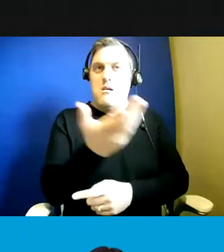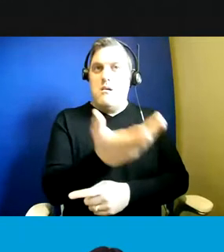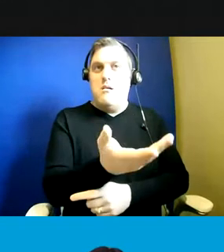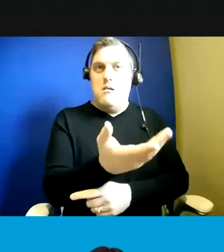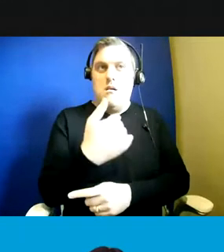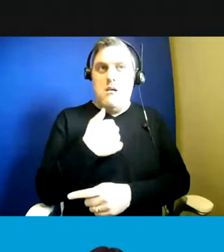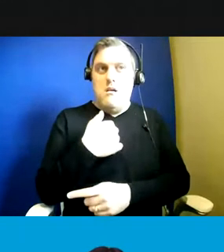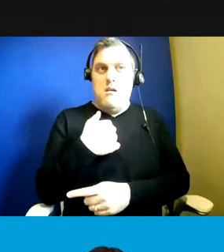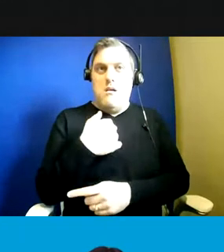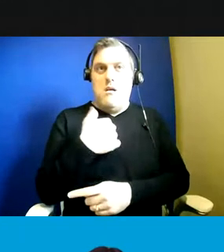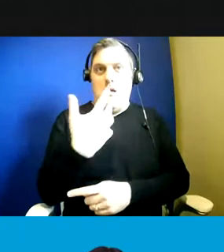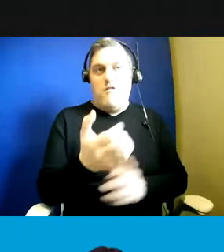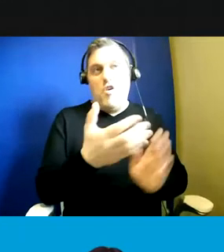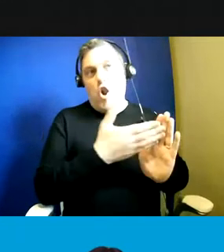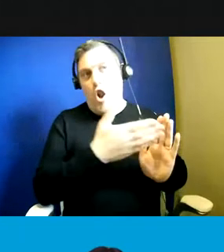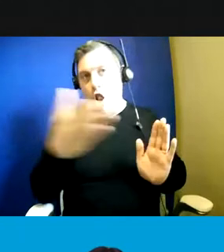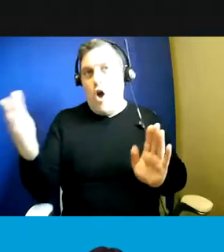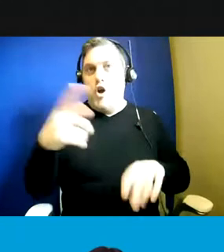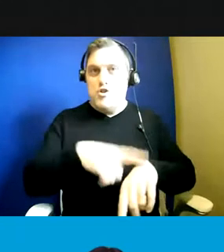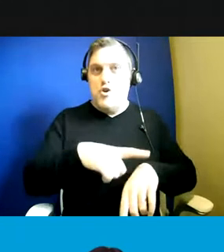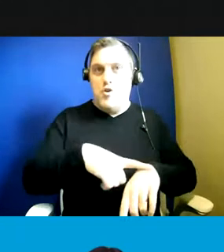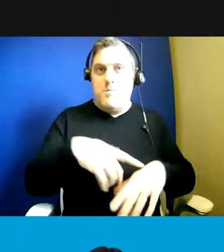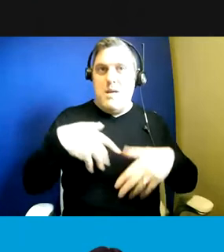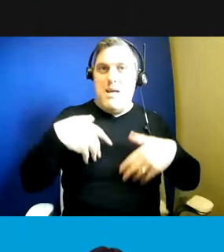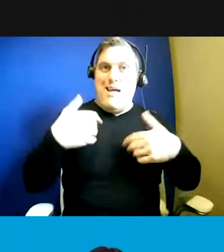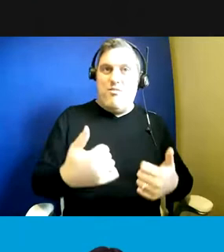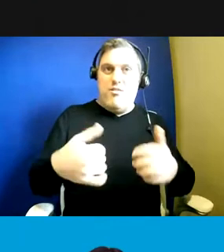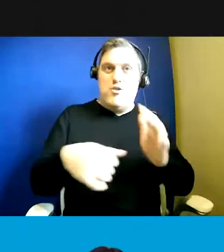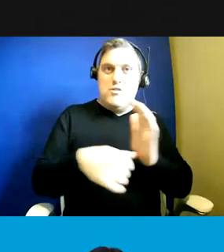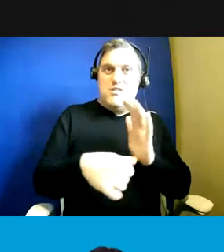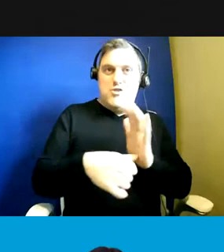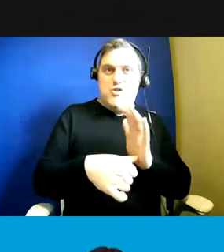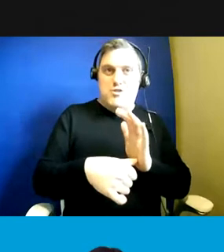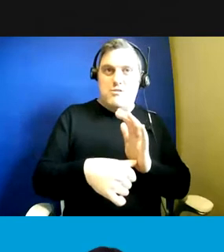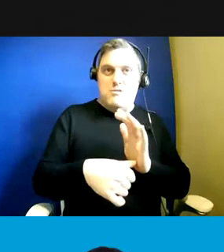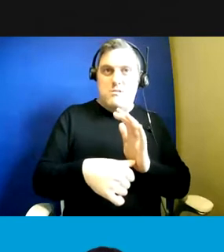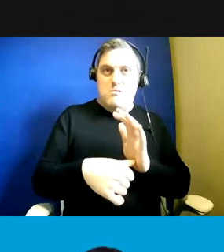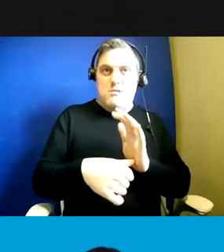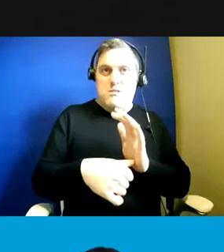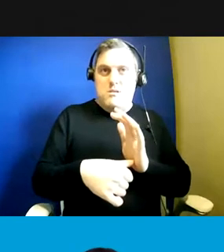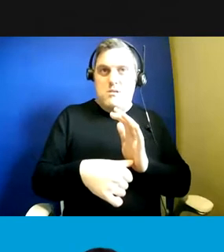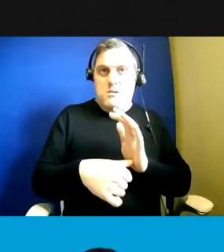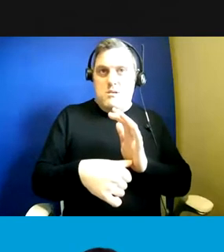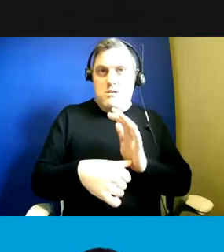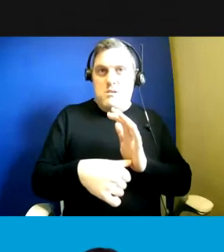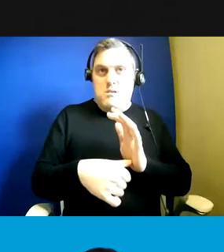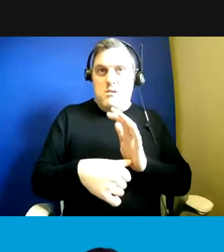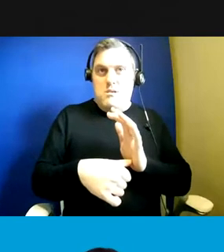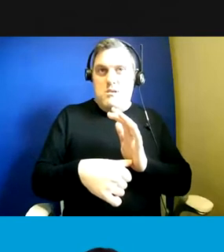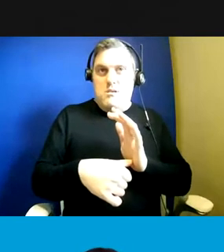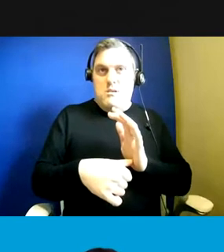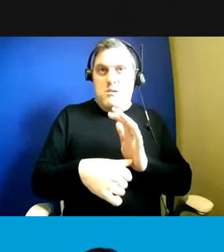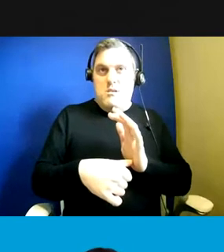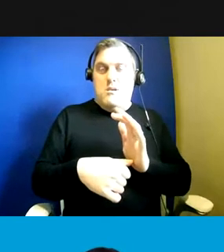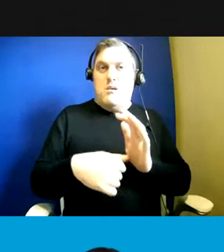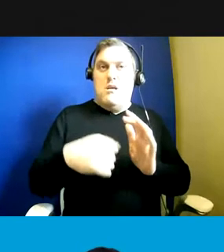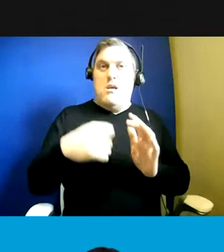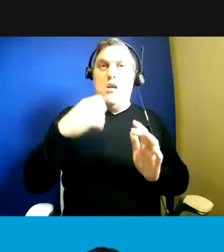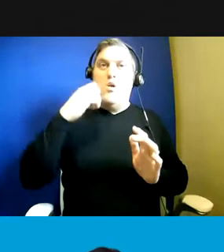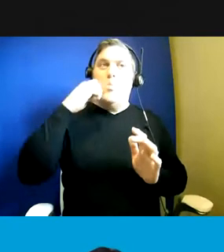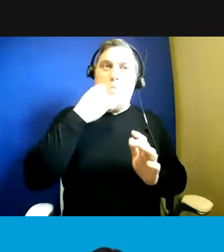I have a long-term health condition and I feel that it would be so helpful